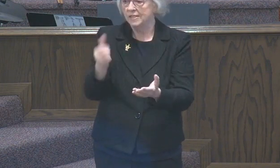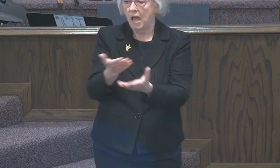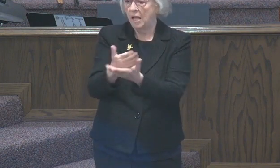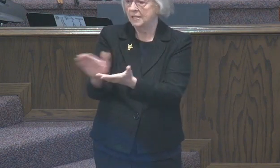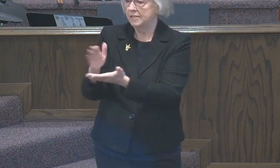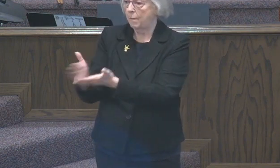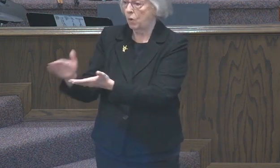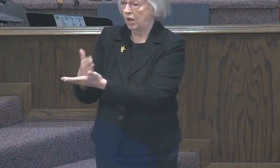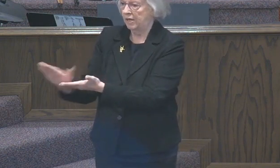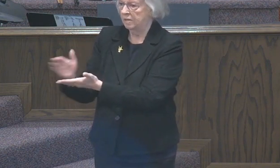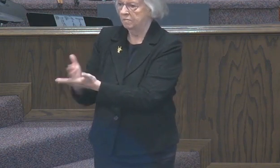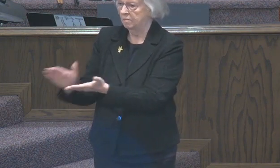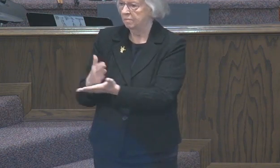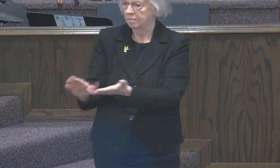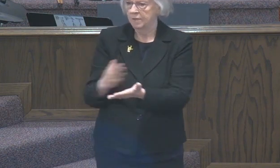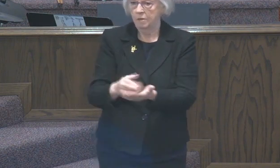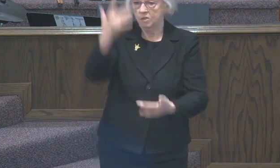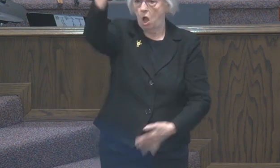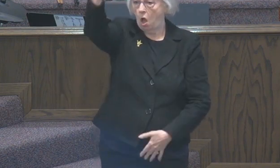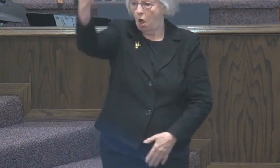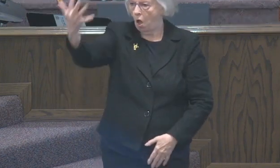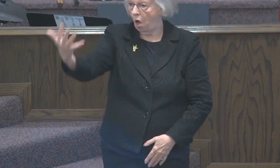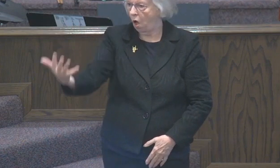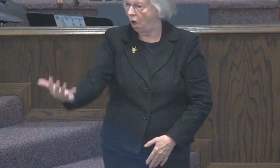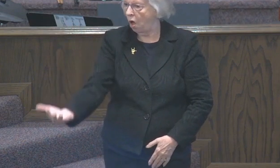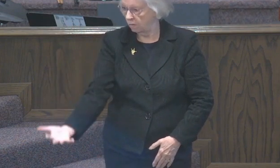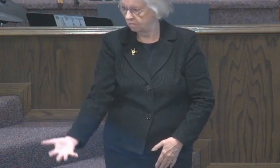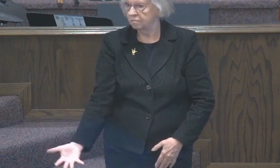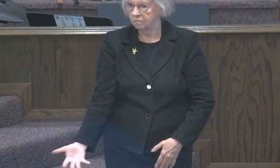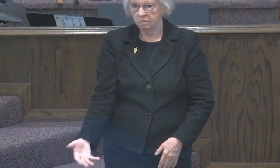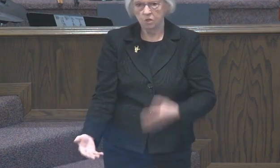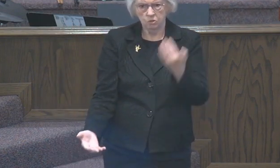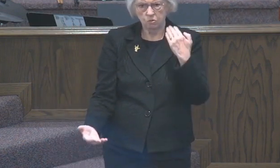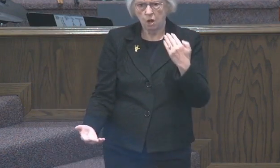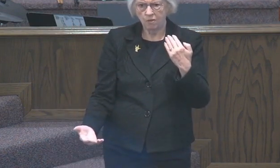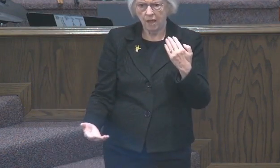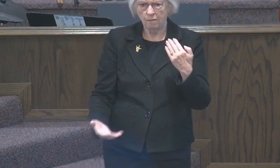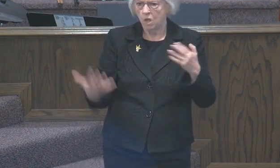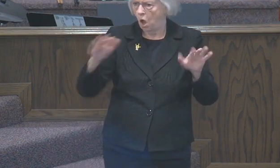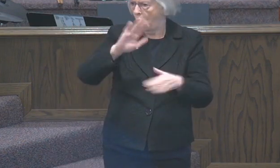into chapter and verse. It was just one long manuscript.